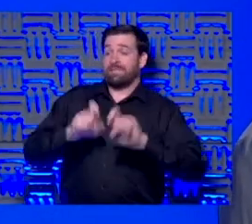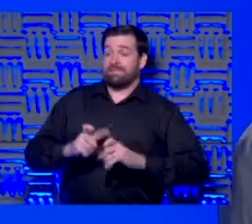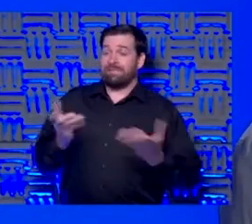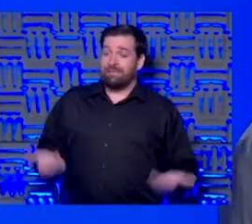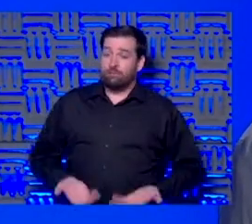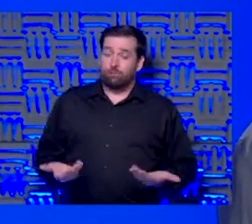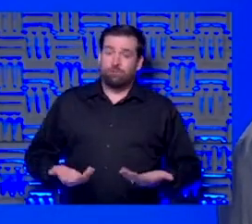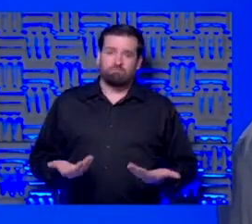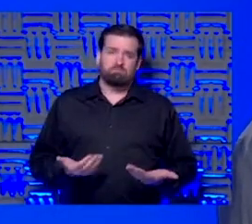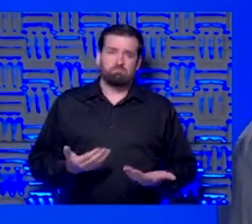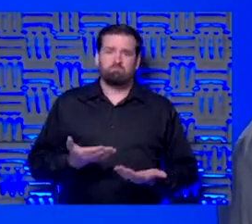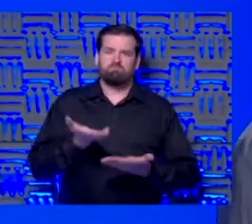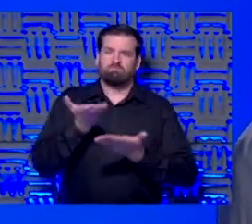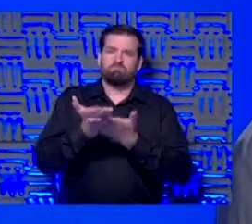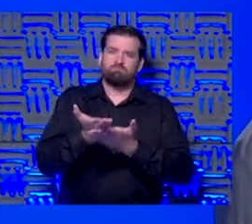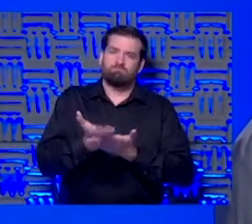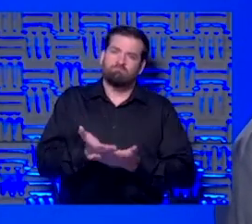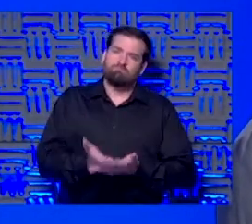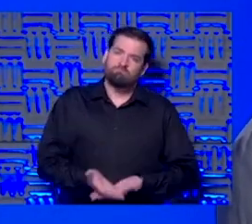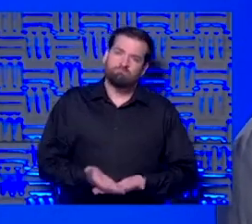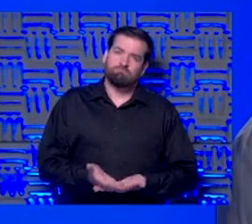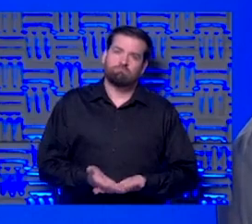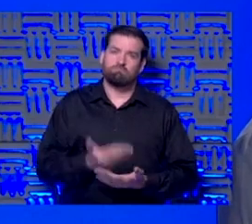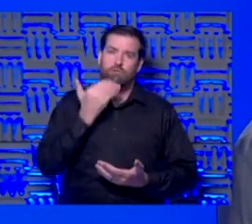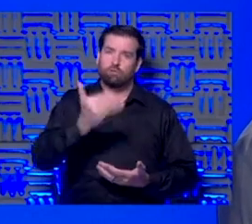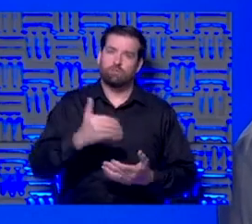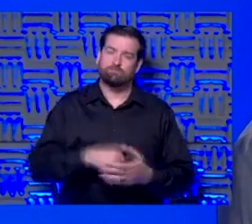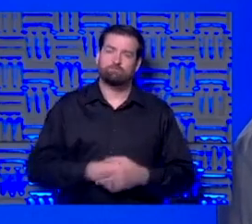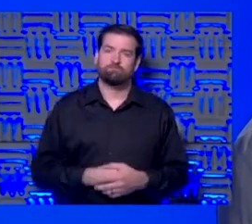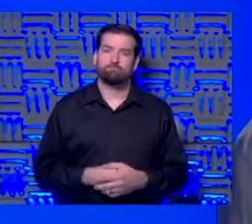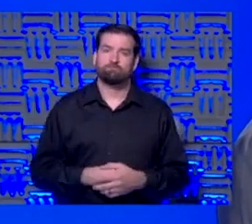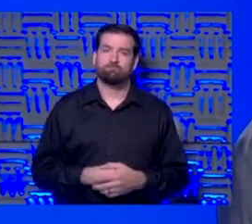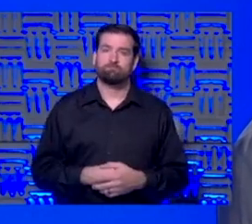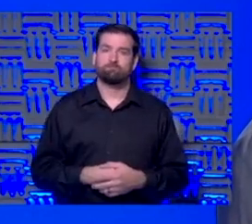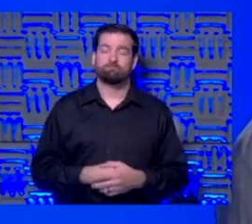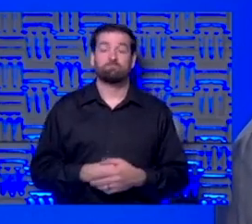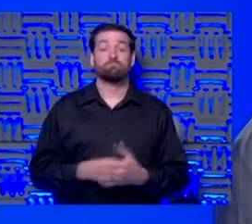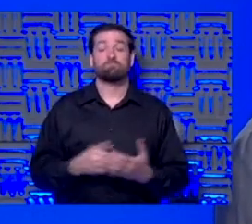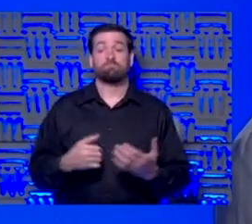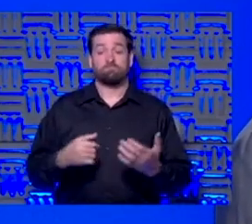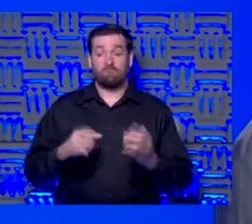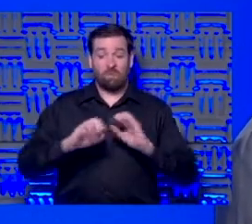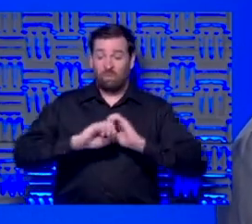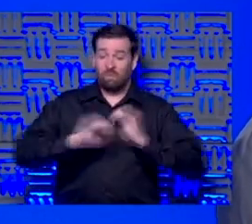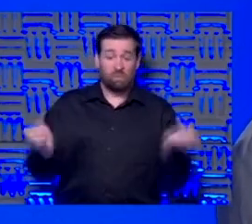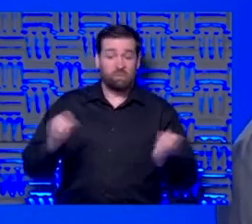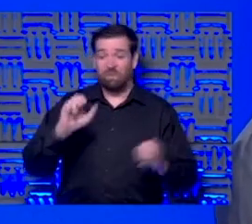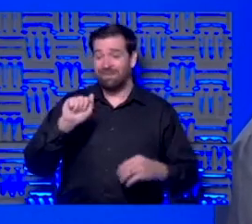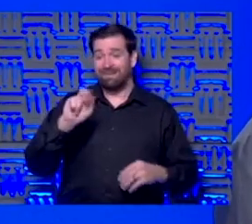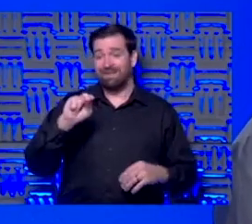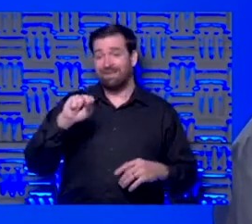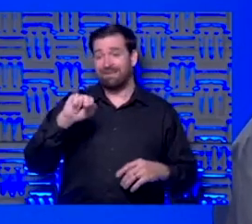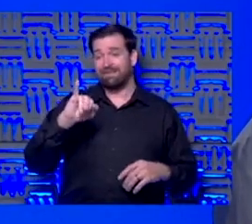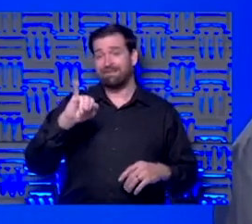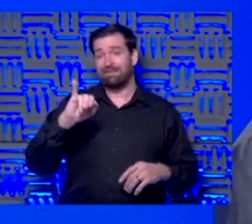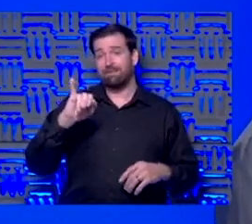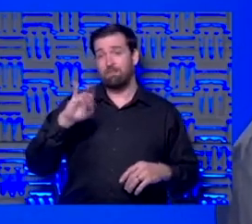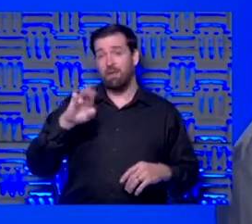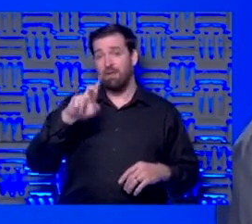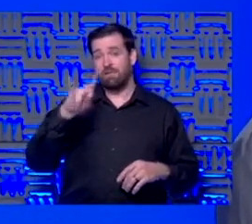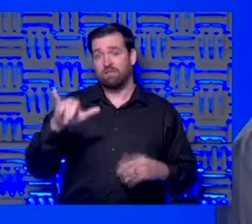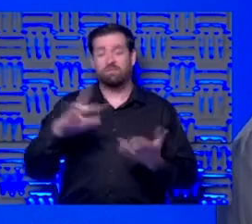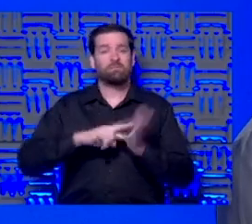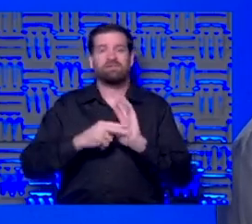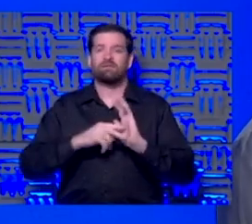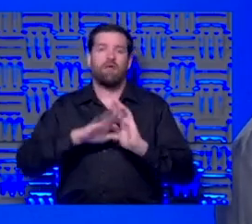is pretty good and validated, and if it says that we didn't detect antibodies, then you probably did not have exposure to